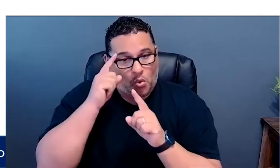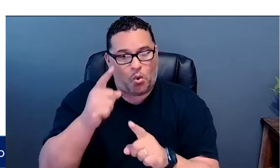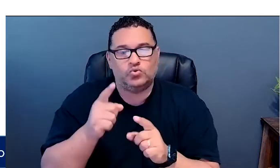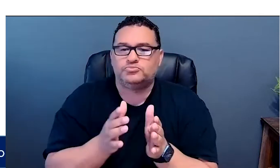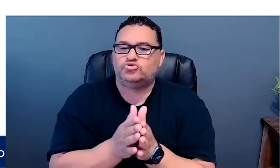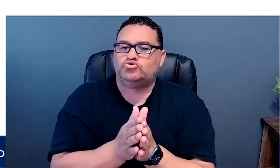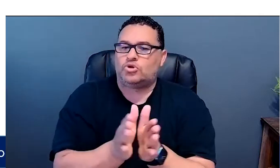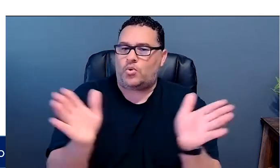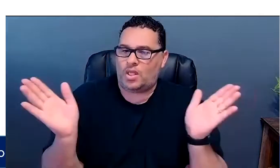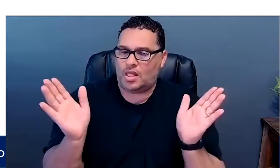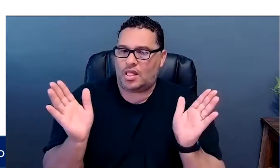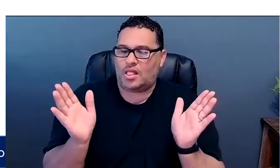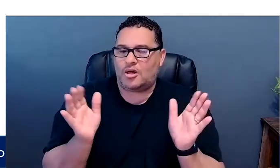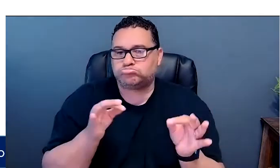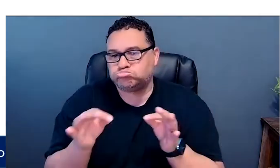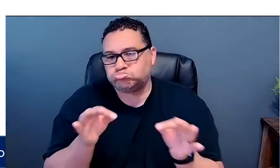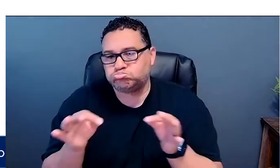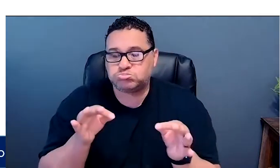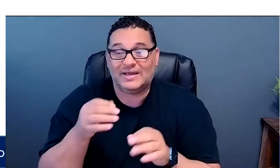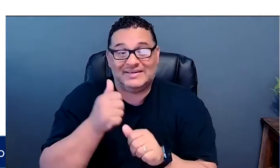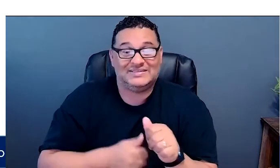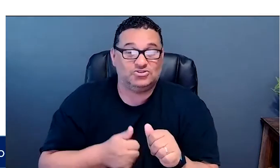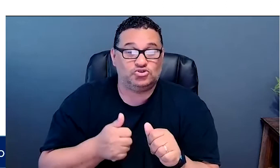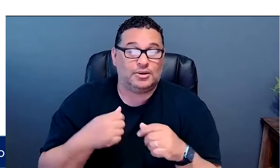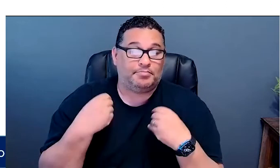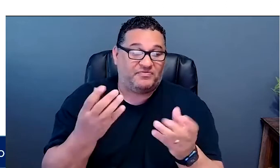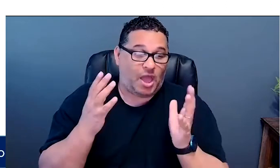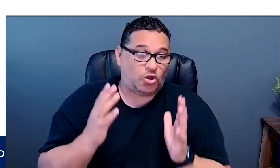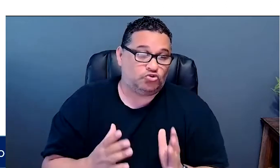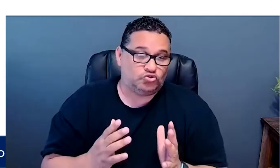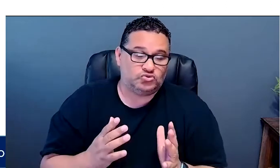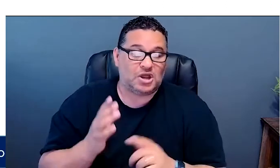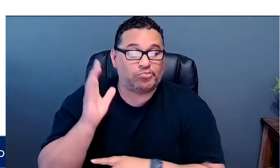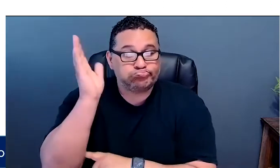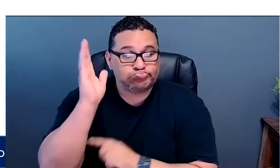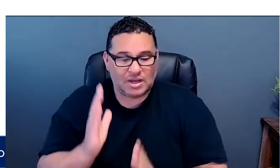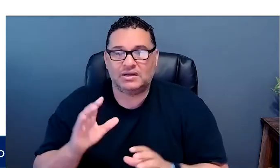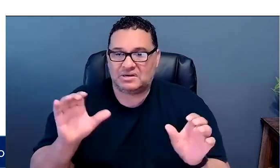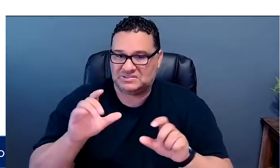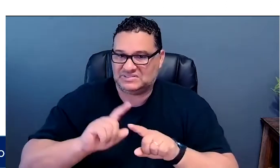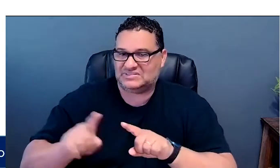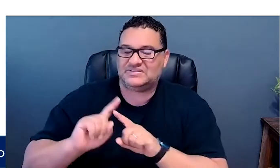topics. Each provider does different subtopics under each of these 5 topic